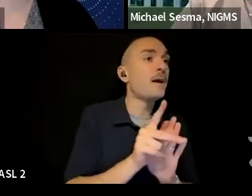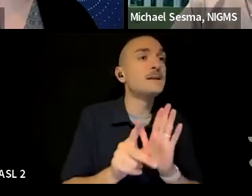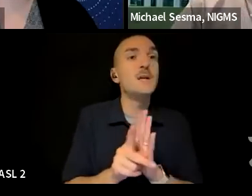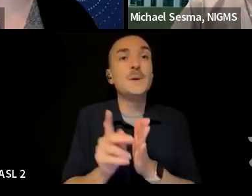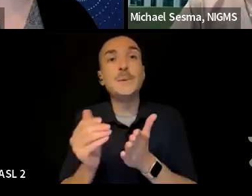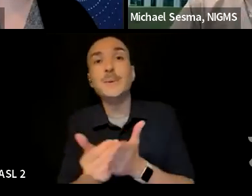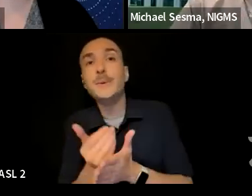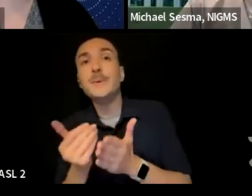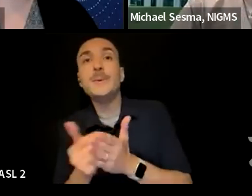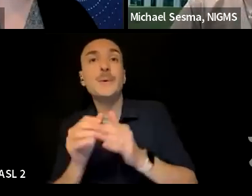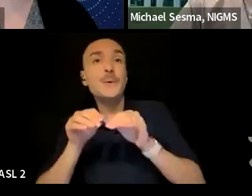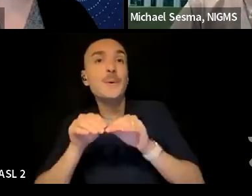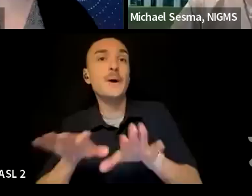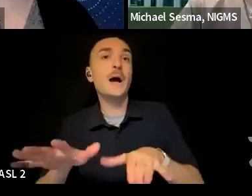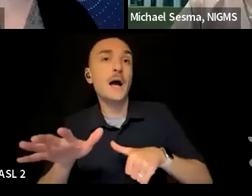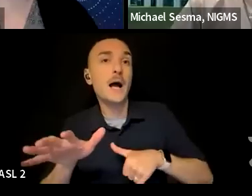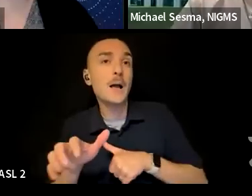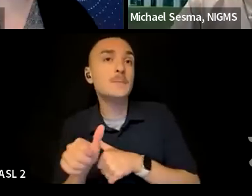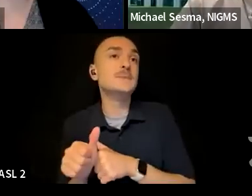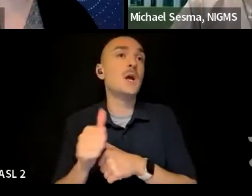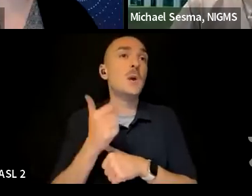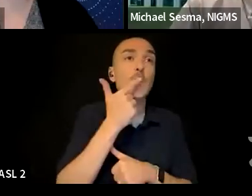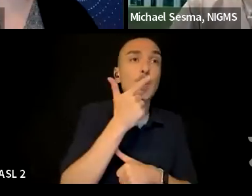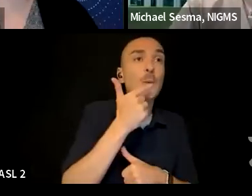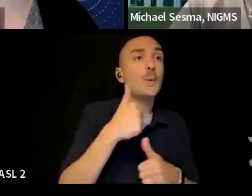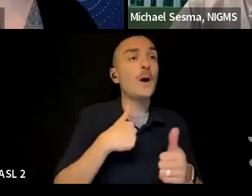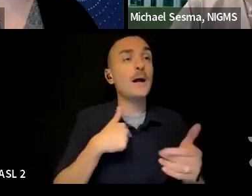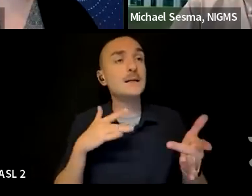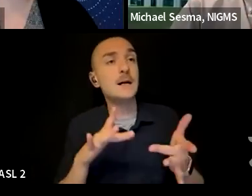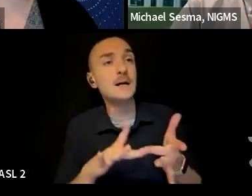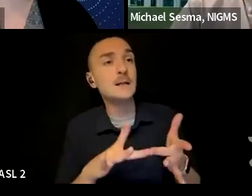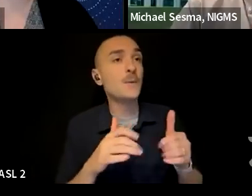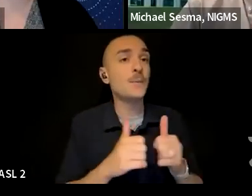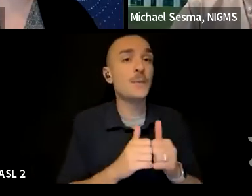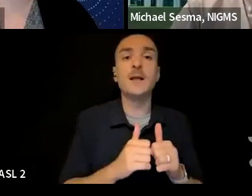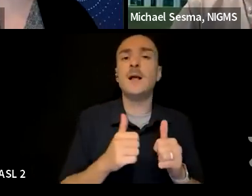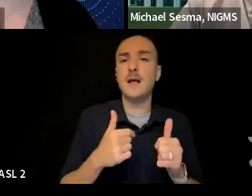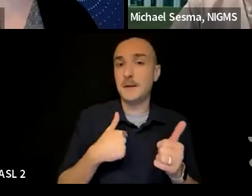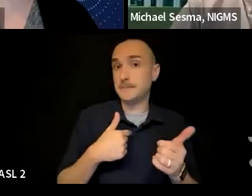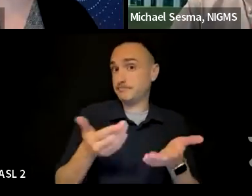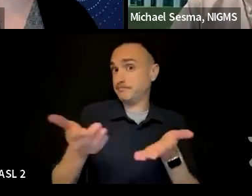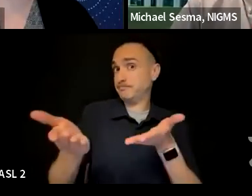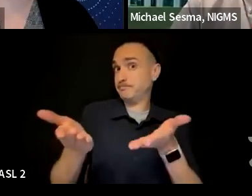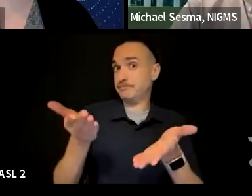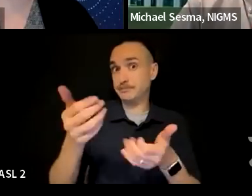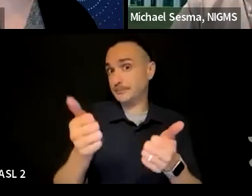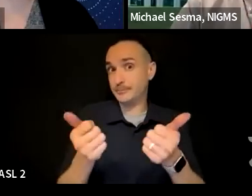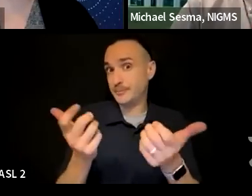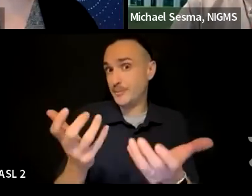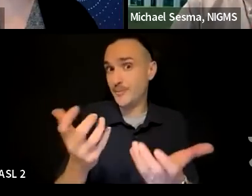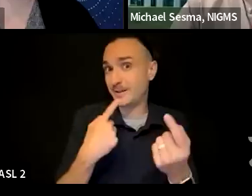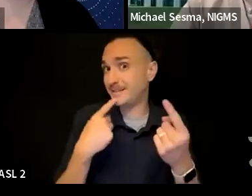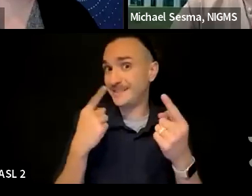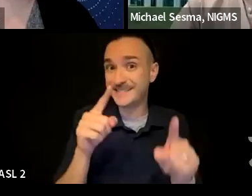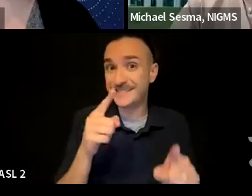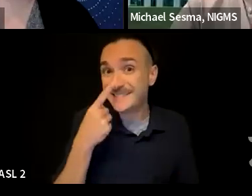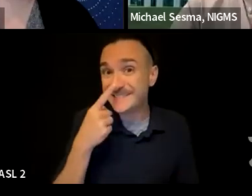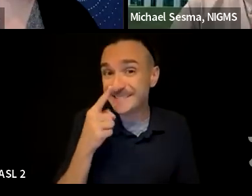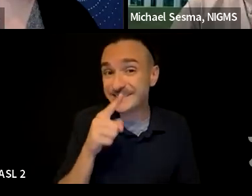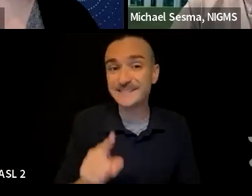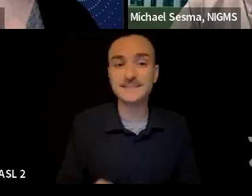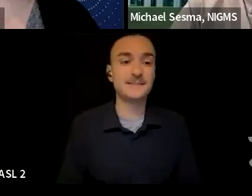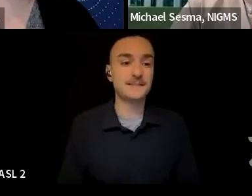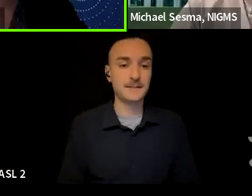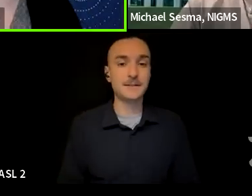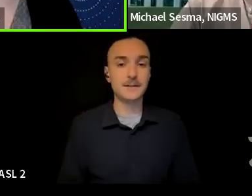do I talk to? So I'm throwing it out there and would love for one of you to answer this for us. Sure, I can